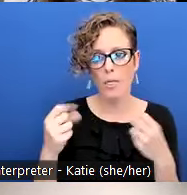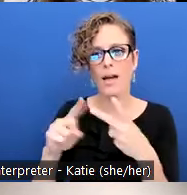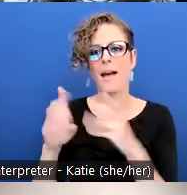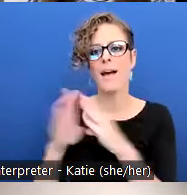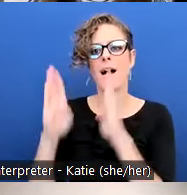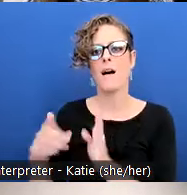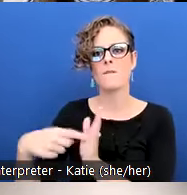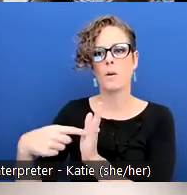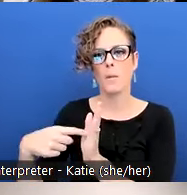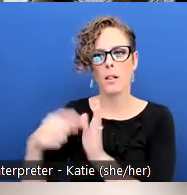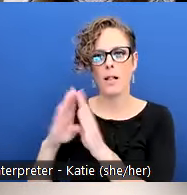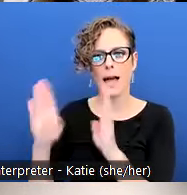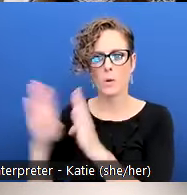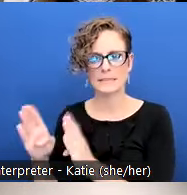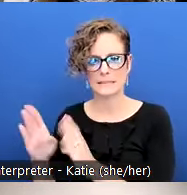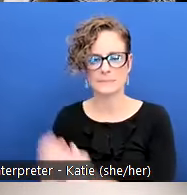pots as well.